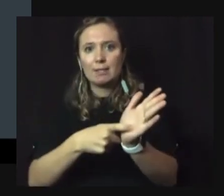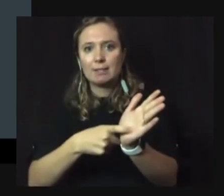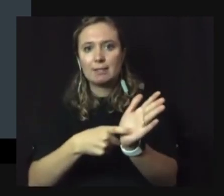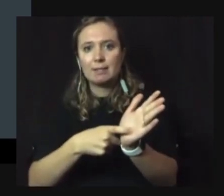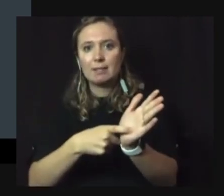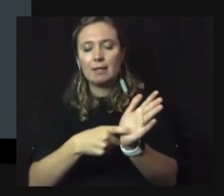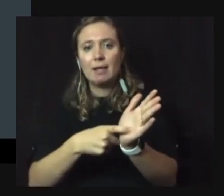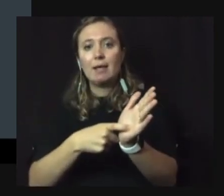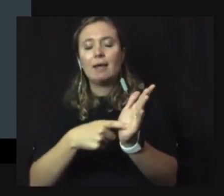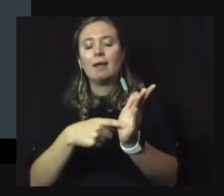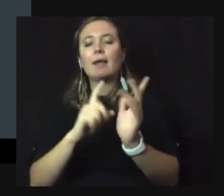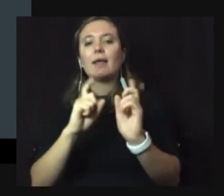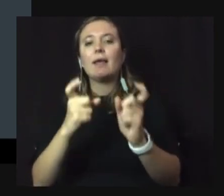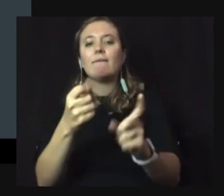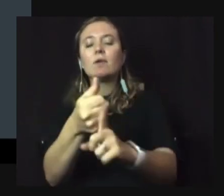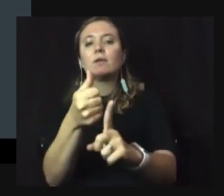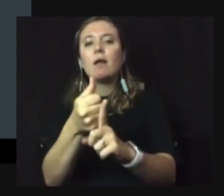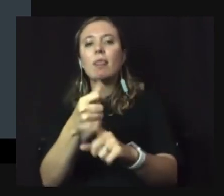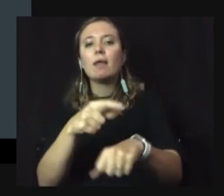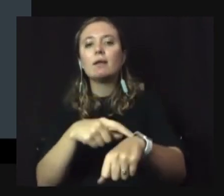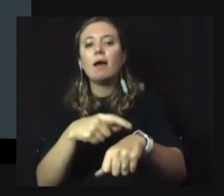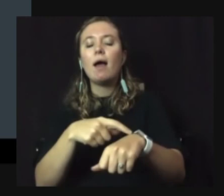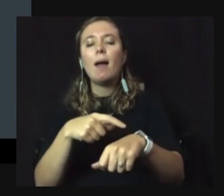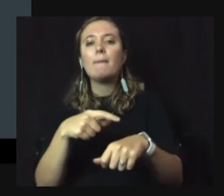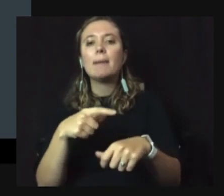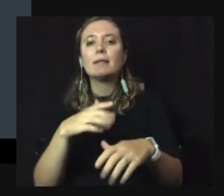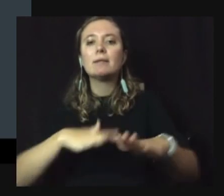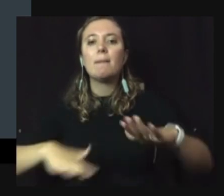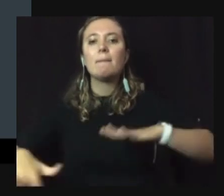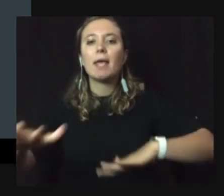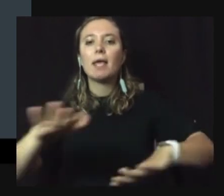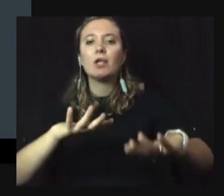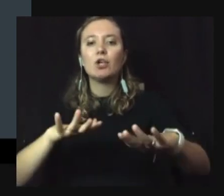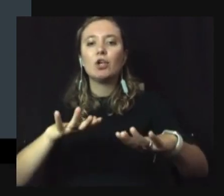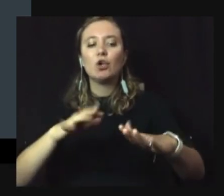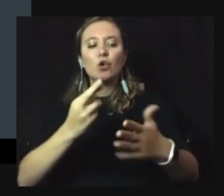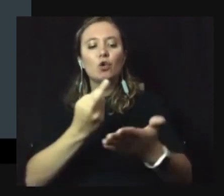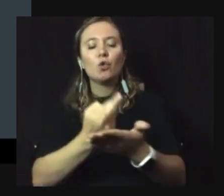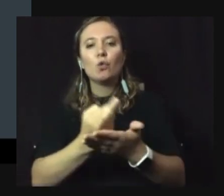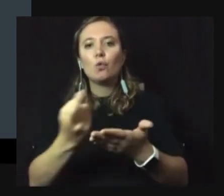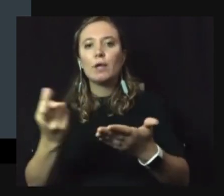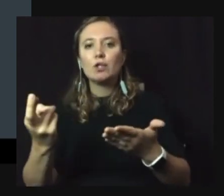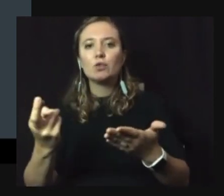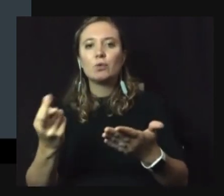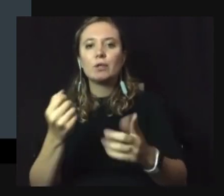Give yourself the time and space to resource yourself.